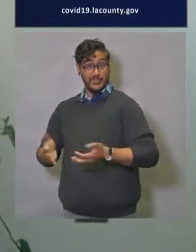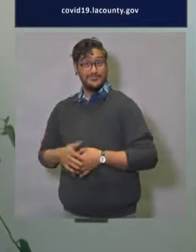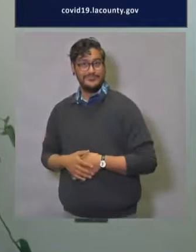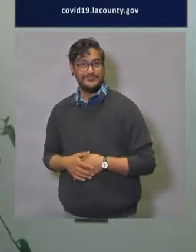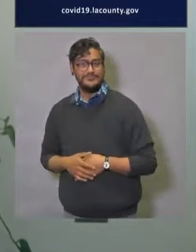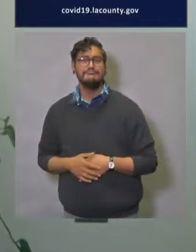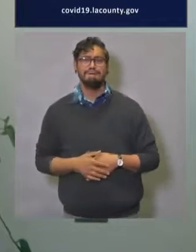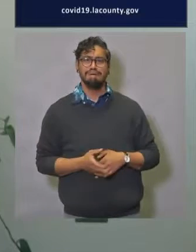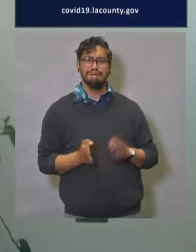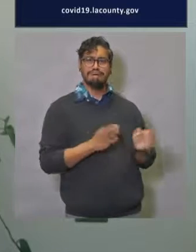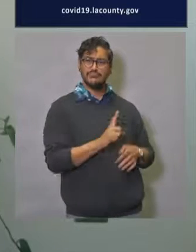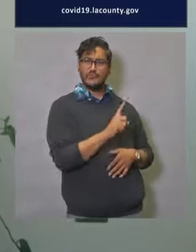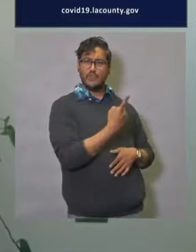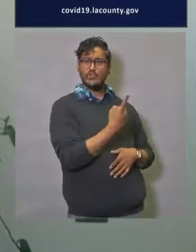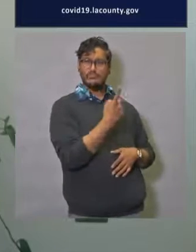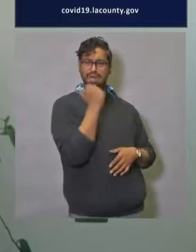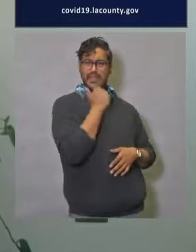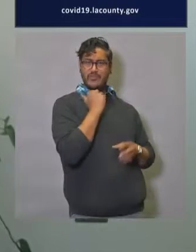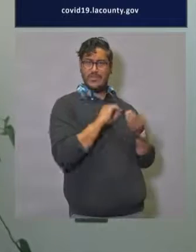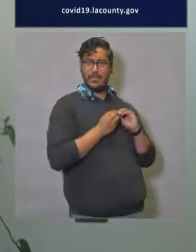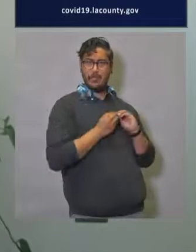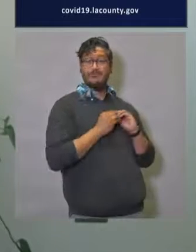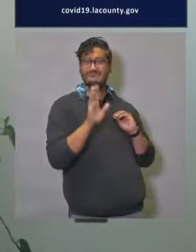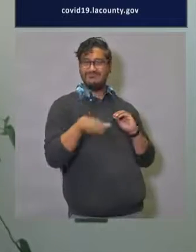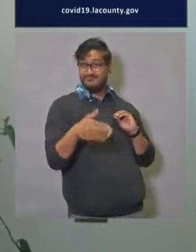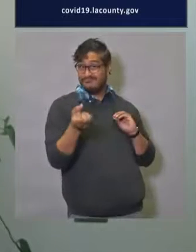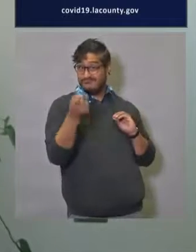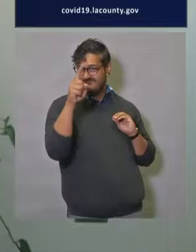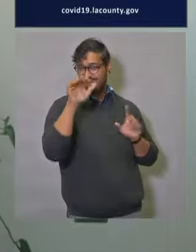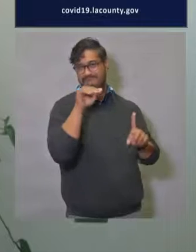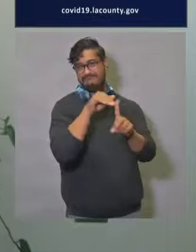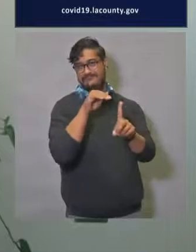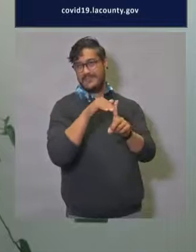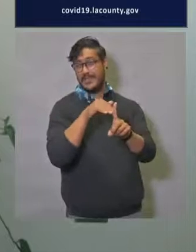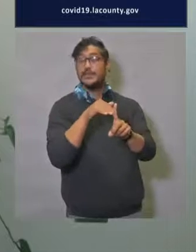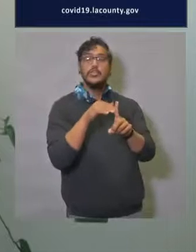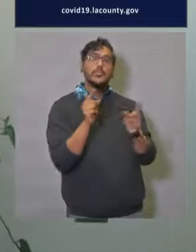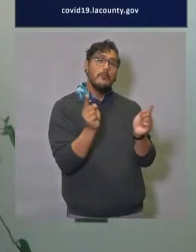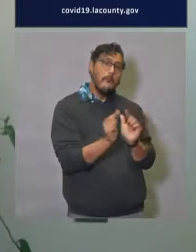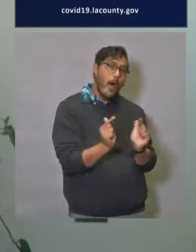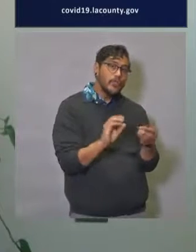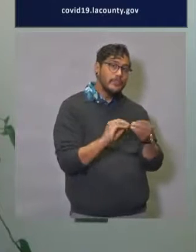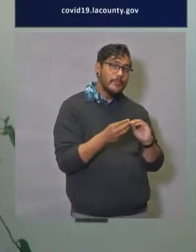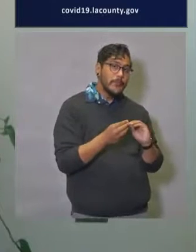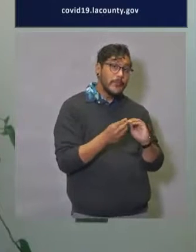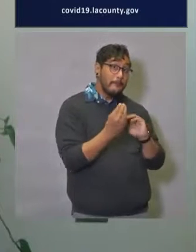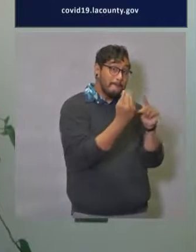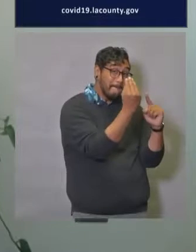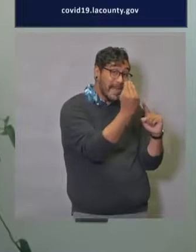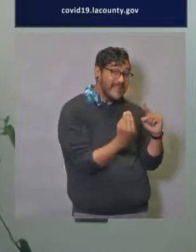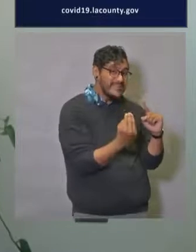daily numbers. And as a reminder, the smaller number of cases and deaths reported on Monday reflect a